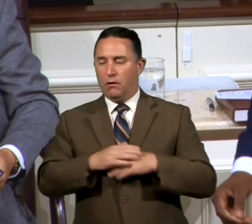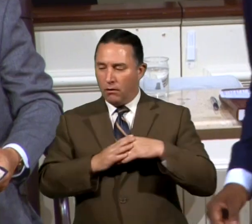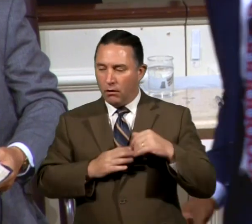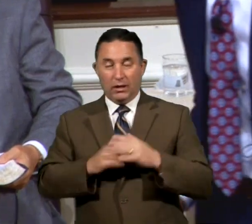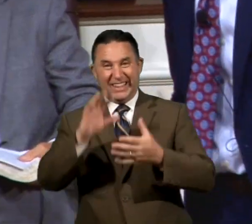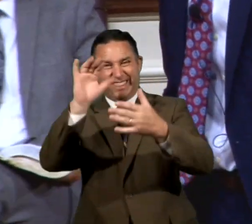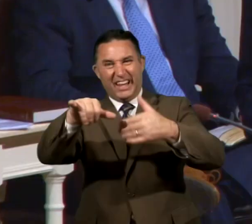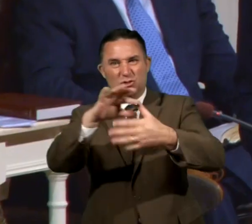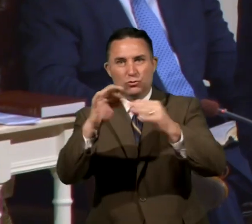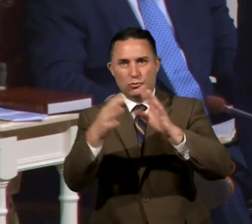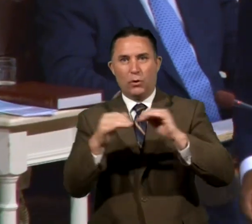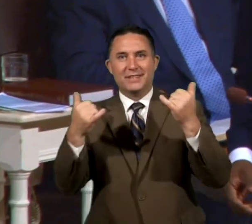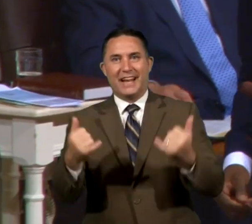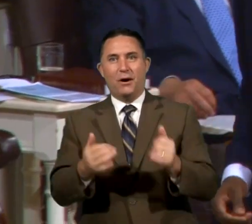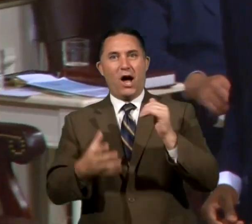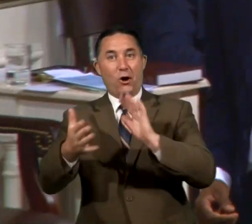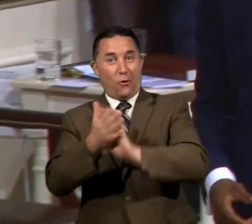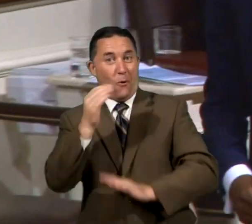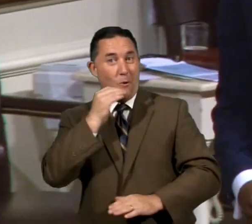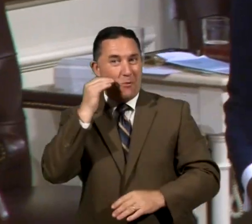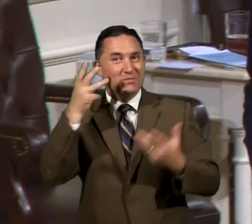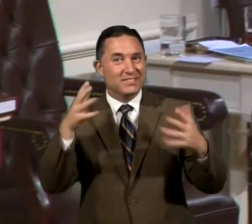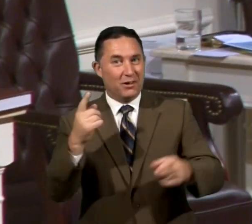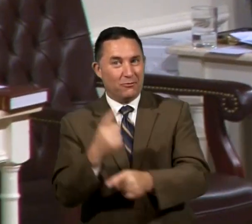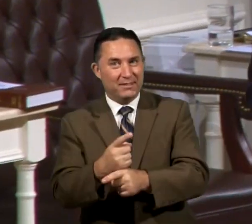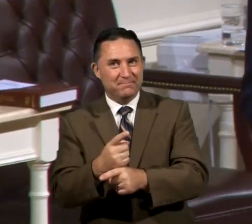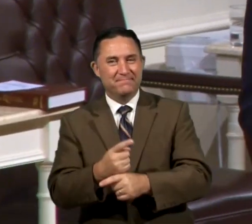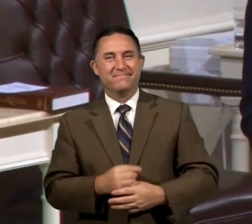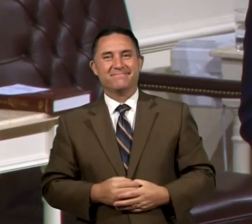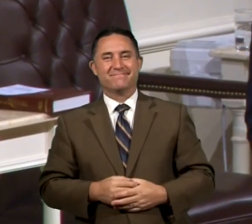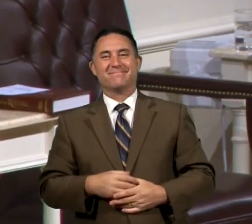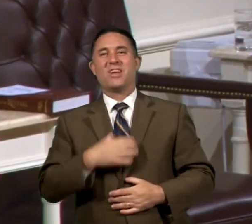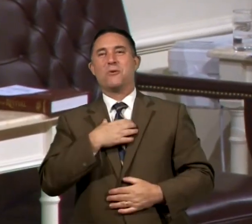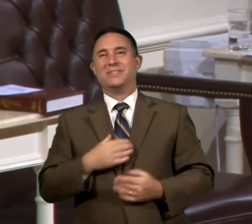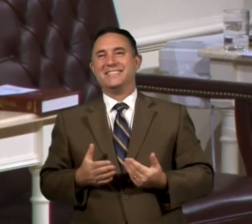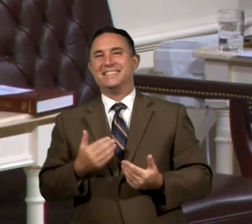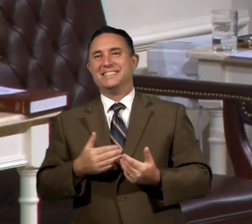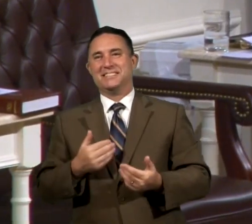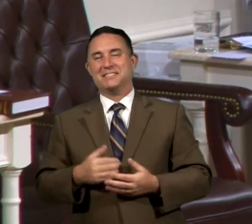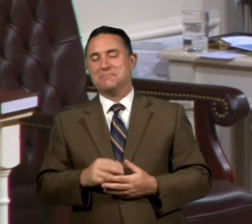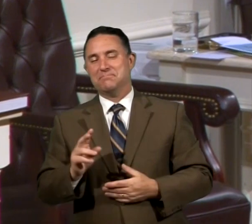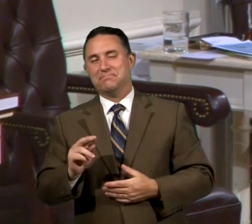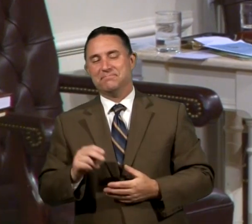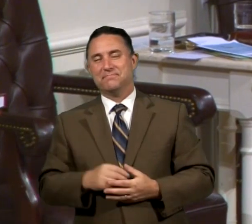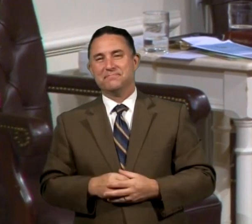That's the story. I can go home now. I'm done. I wish it was that easy.